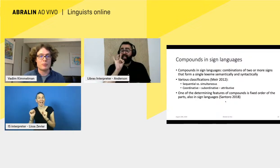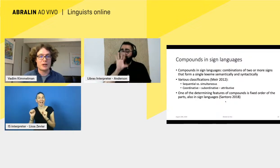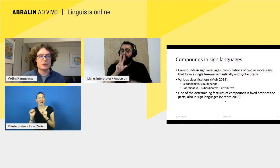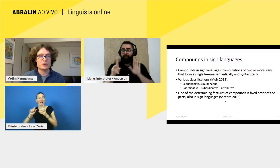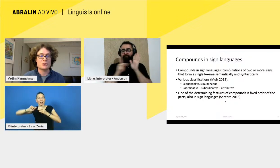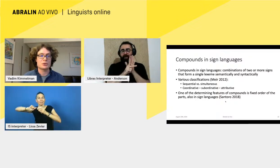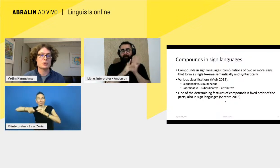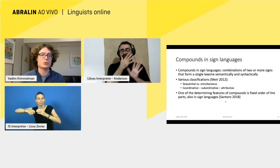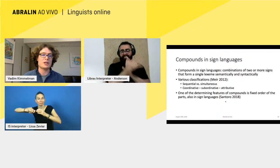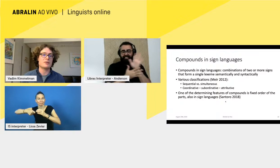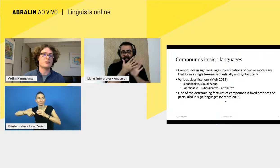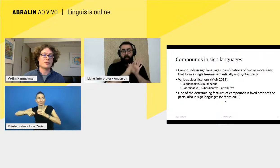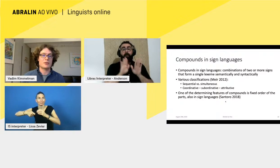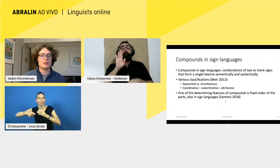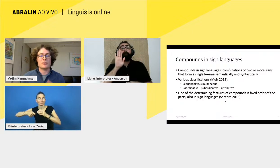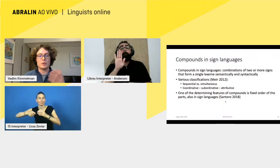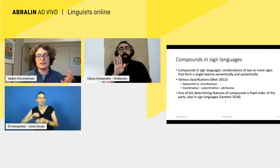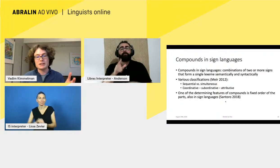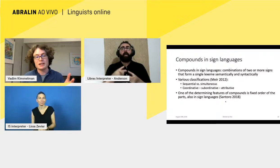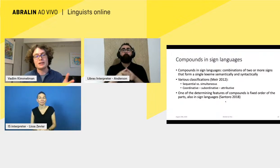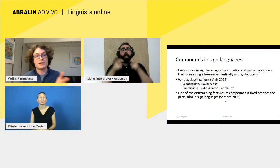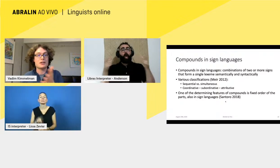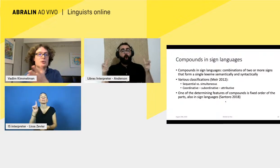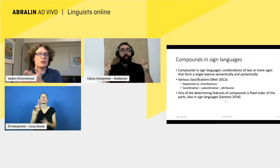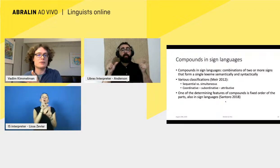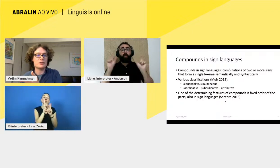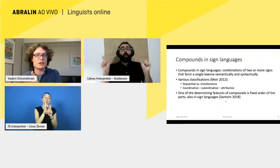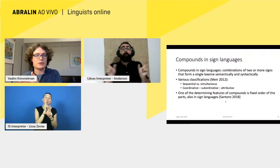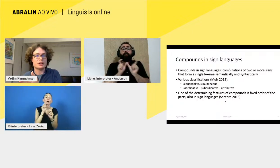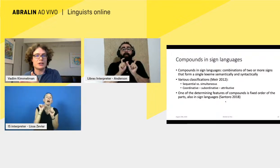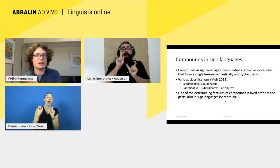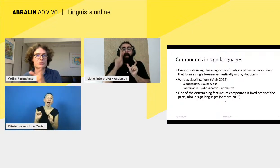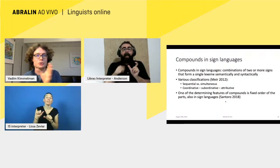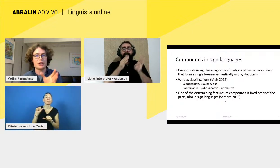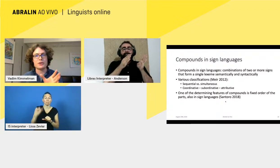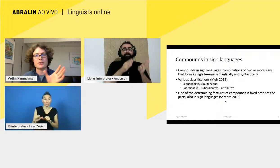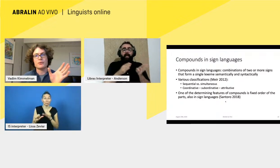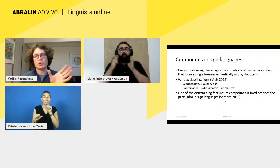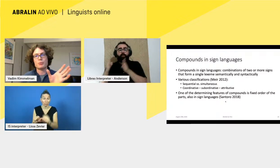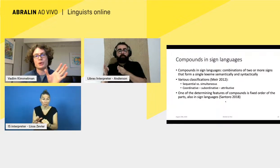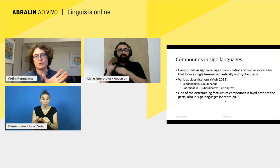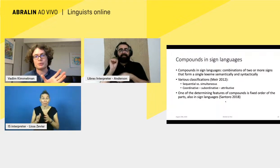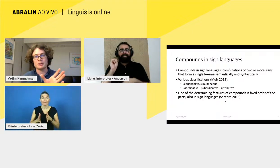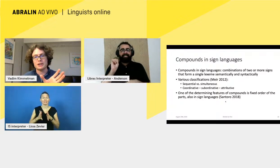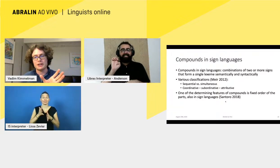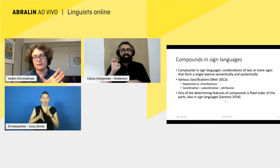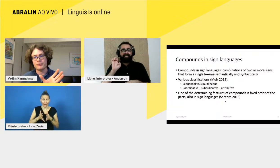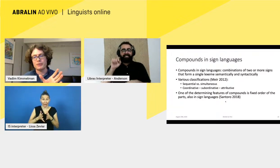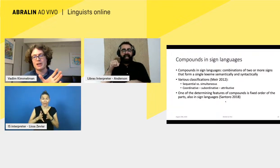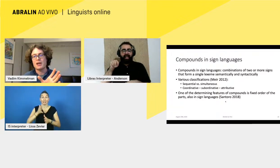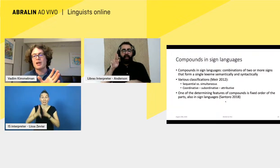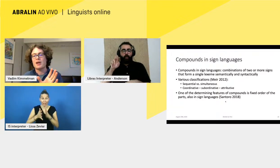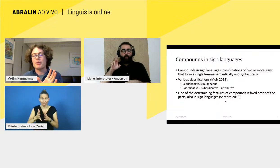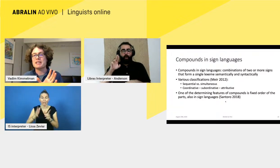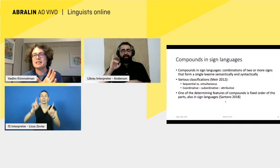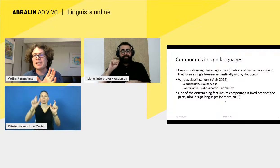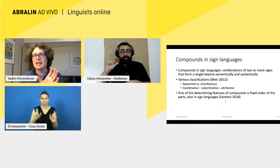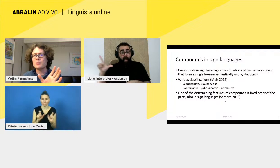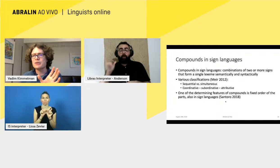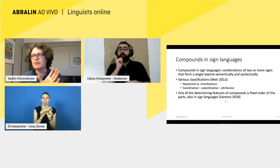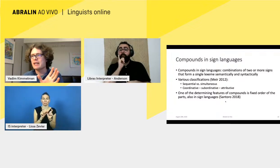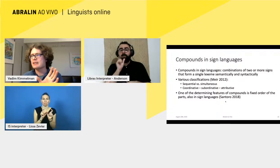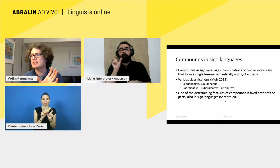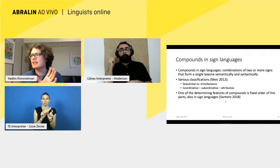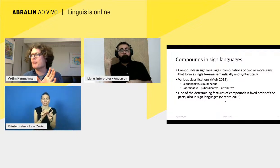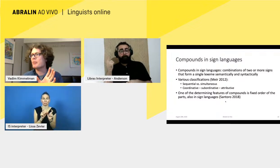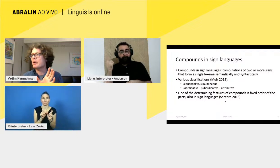sequential compounds. So you have one sign and then you have another sign, and together they form a complex sign. But